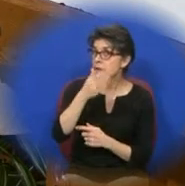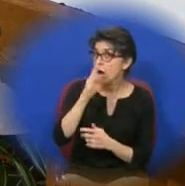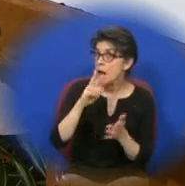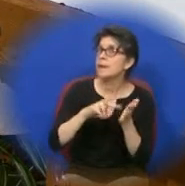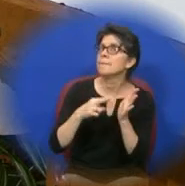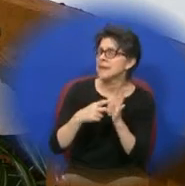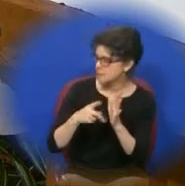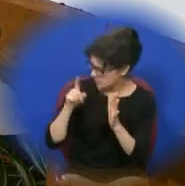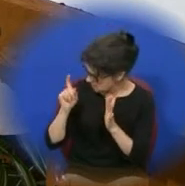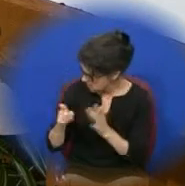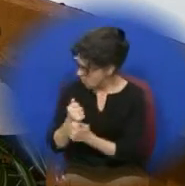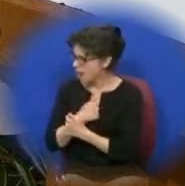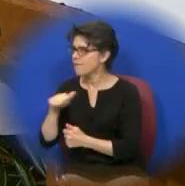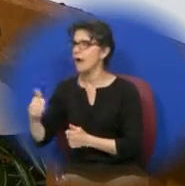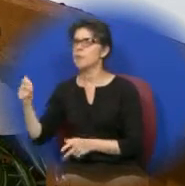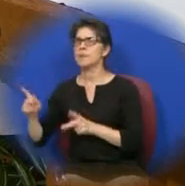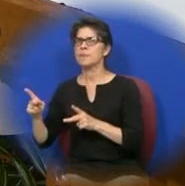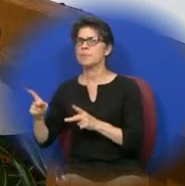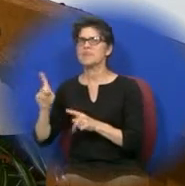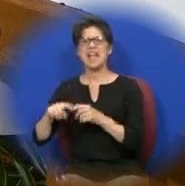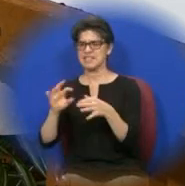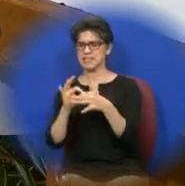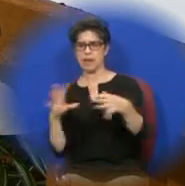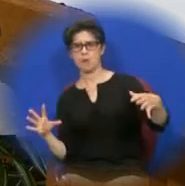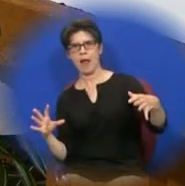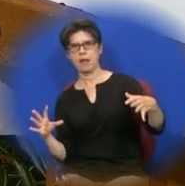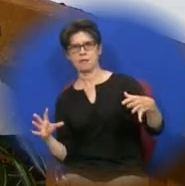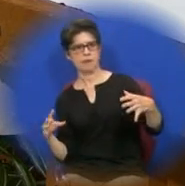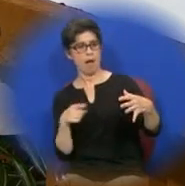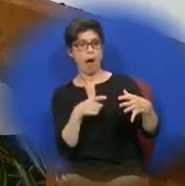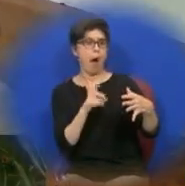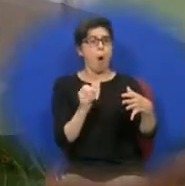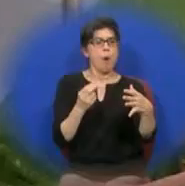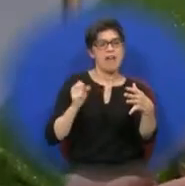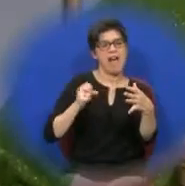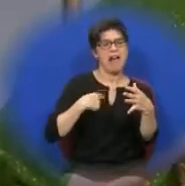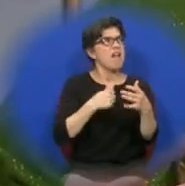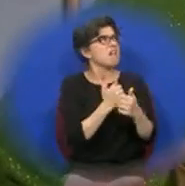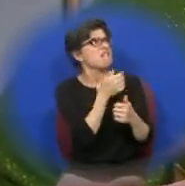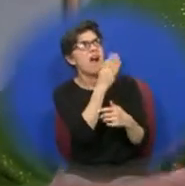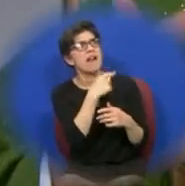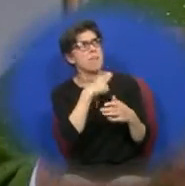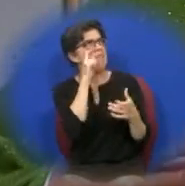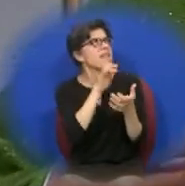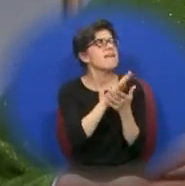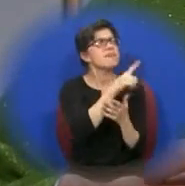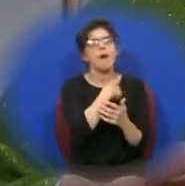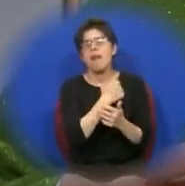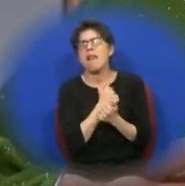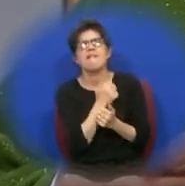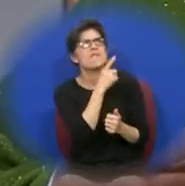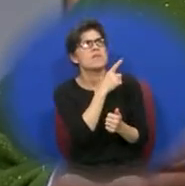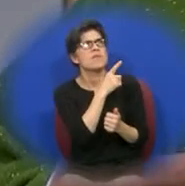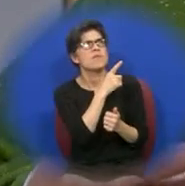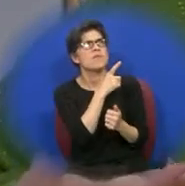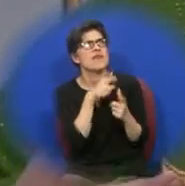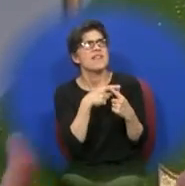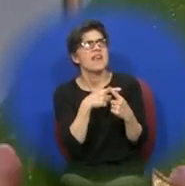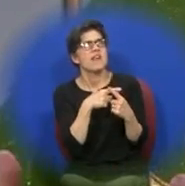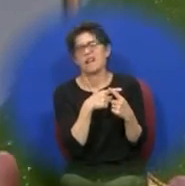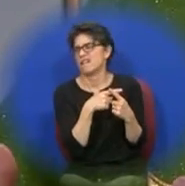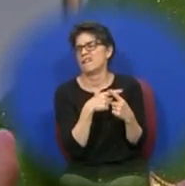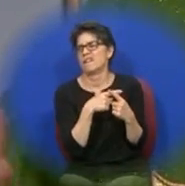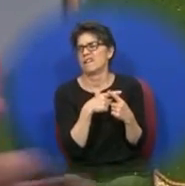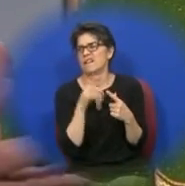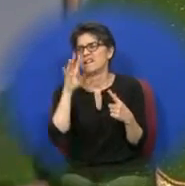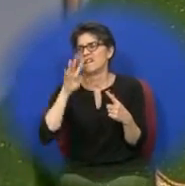other people. They can't be separated. We can't say, oh, yes, God, I believe in you and I love you, and then